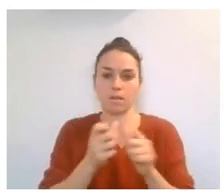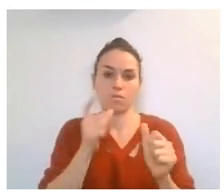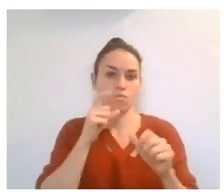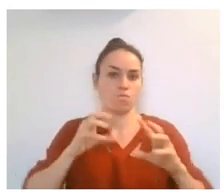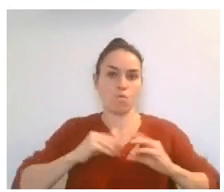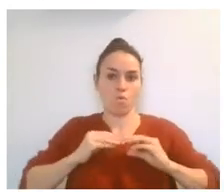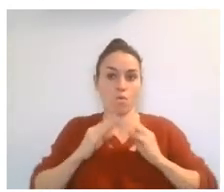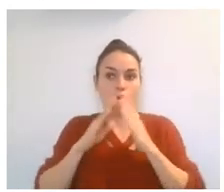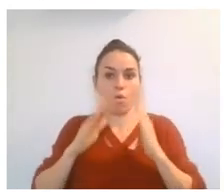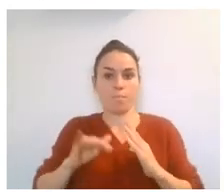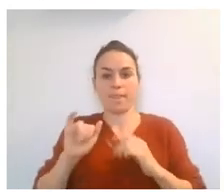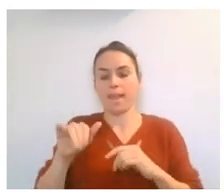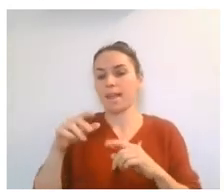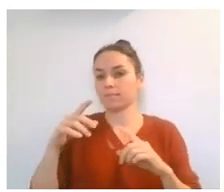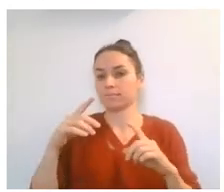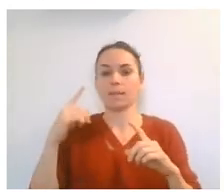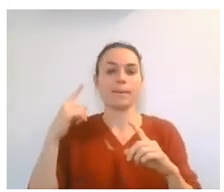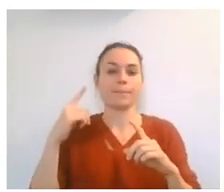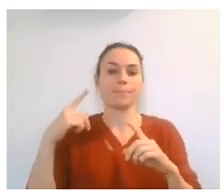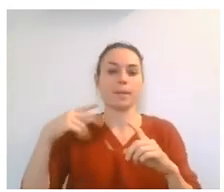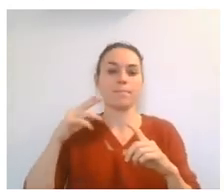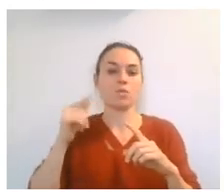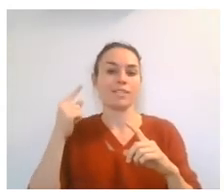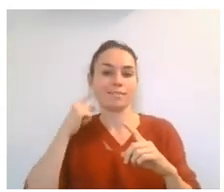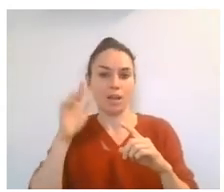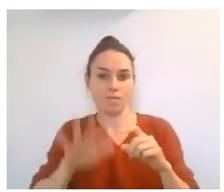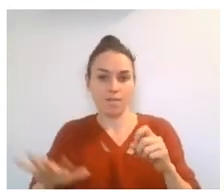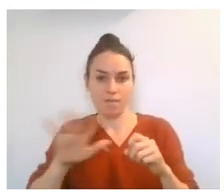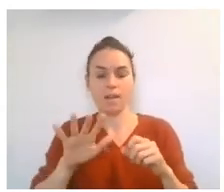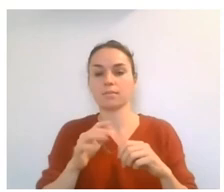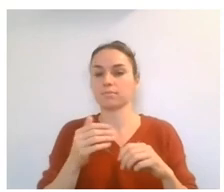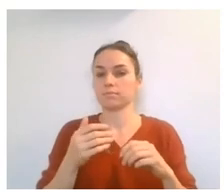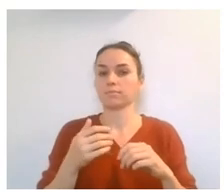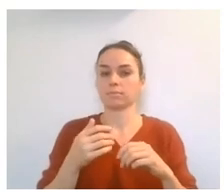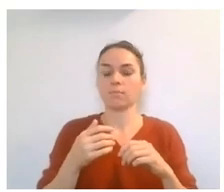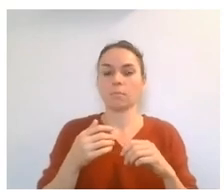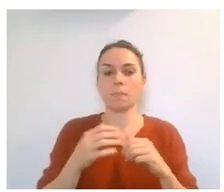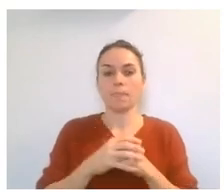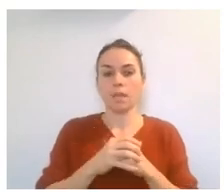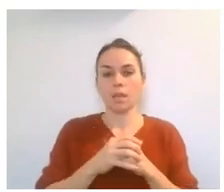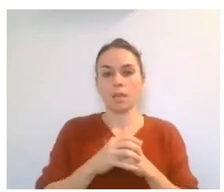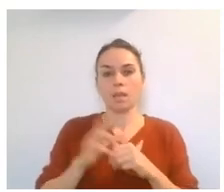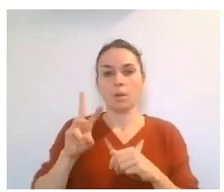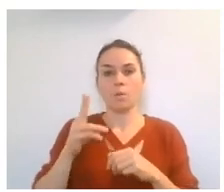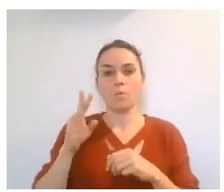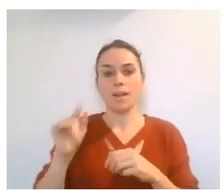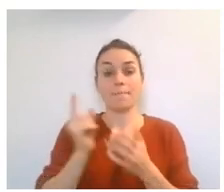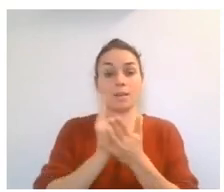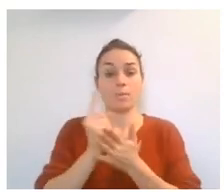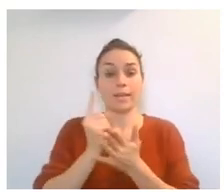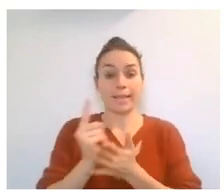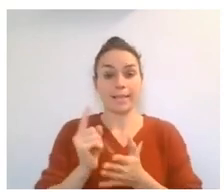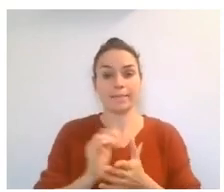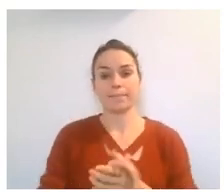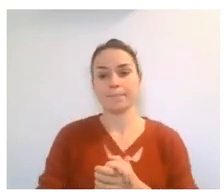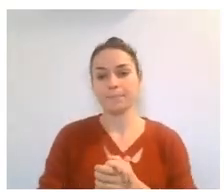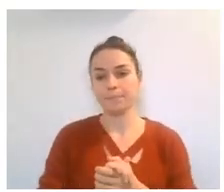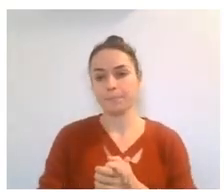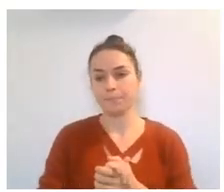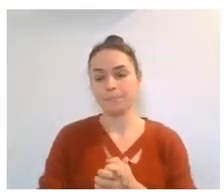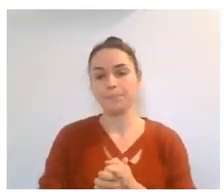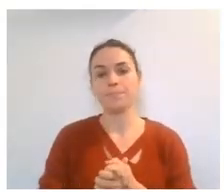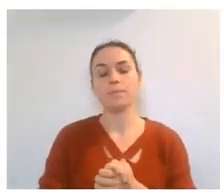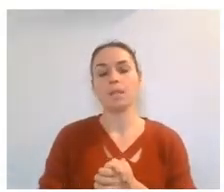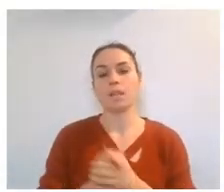is Whidbey Sun and Wind's only business. And the Whidbey Weekly. The Whidbey Weekly is a